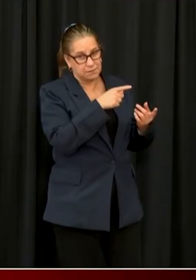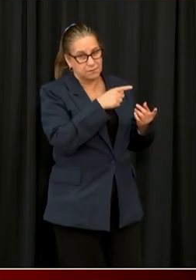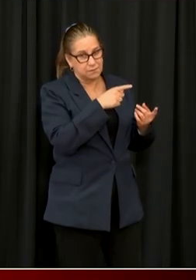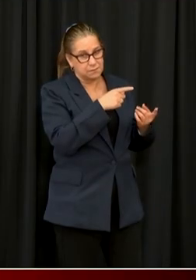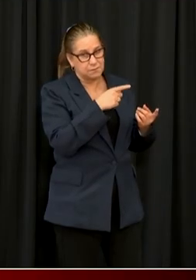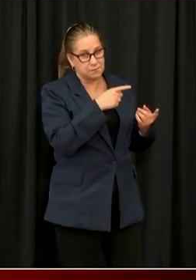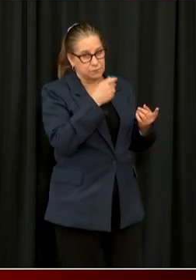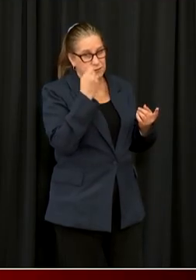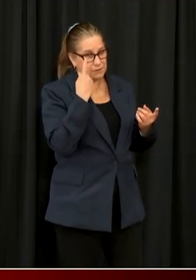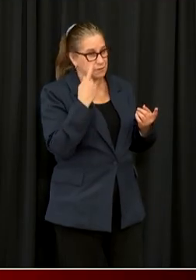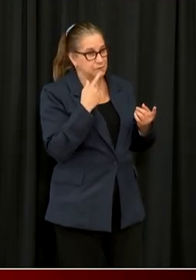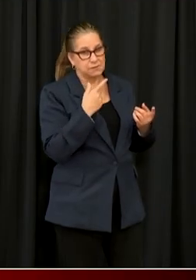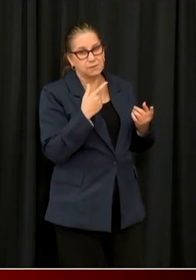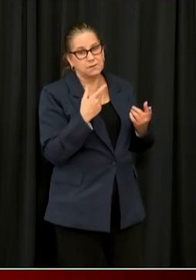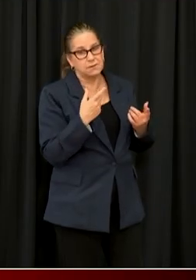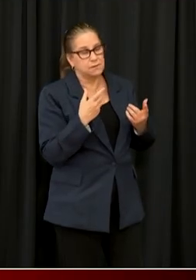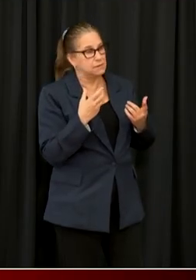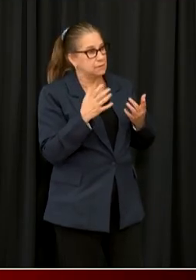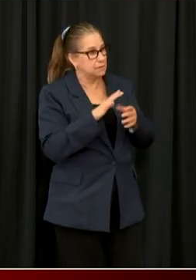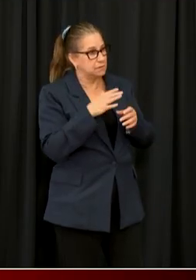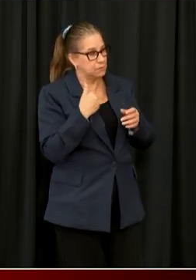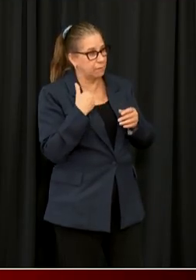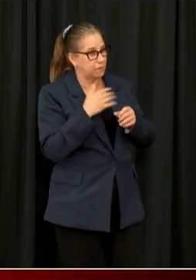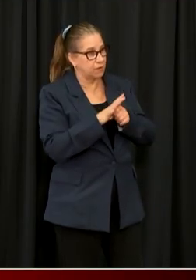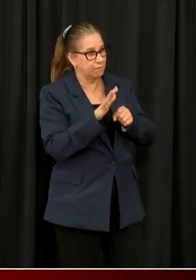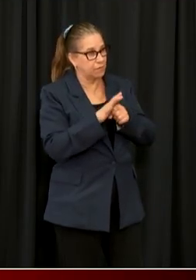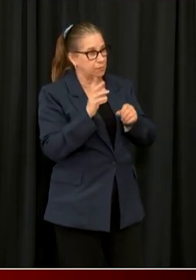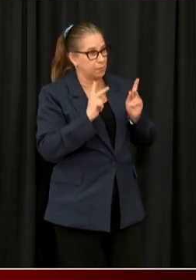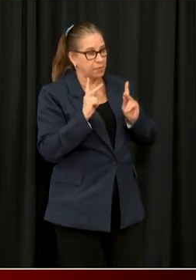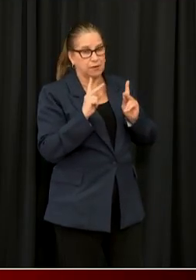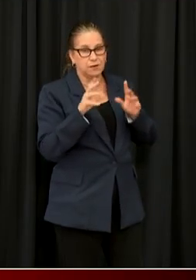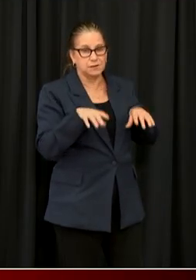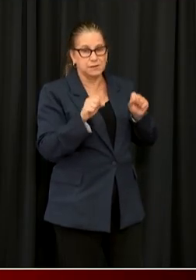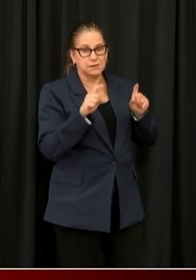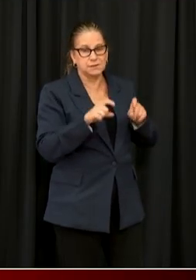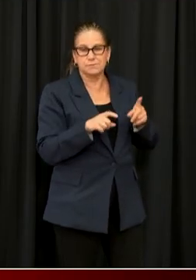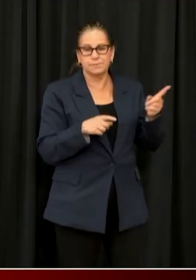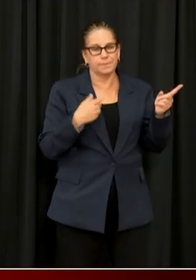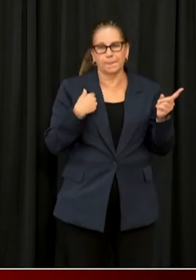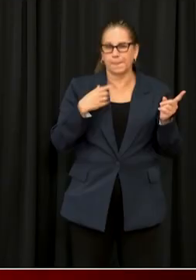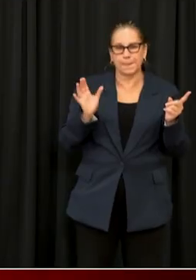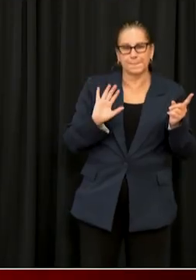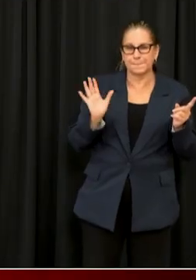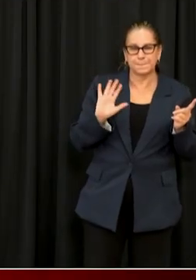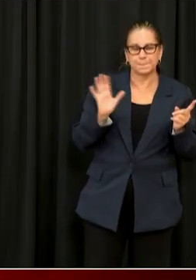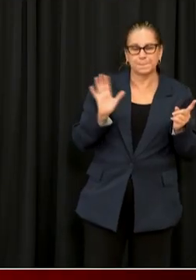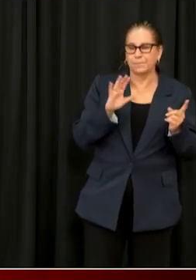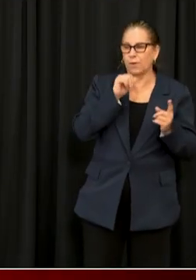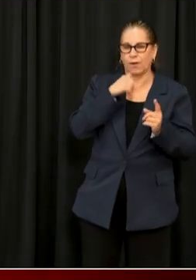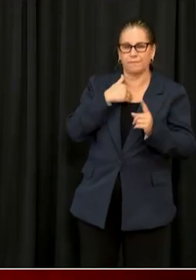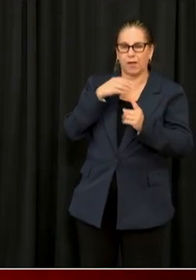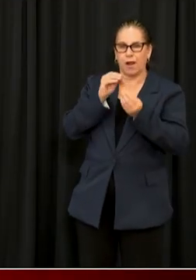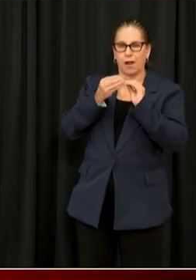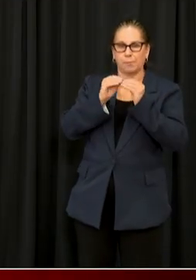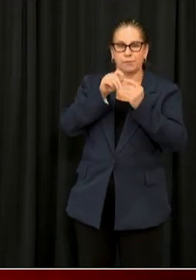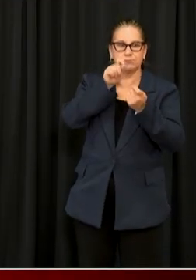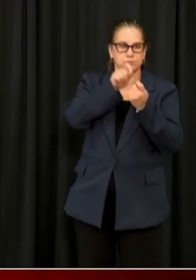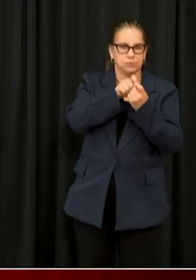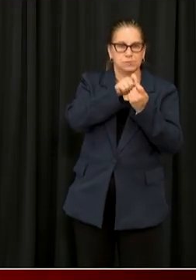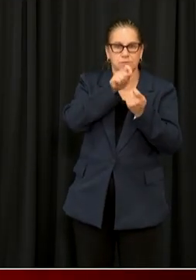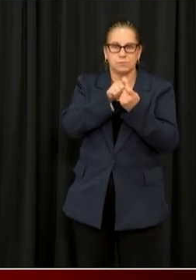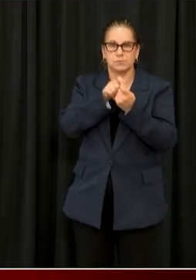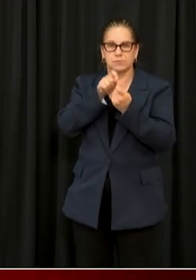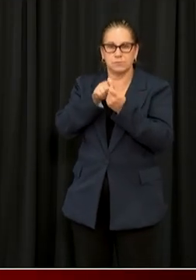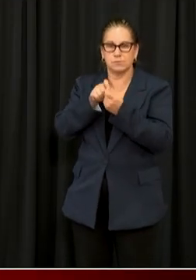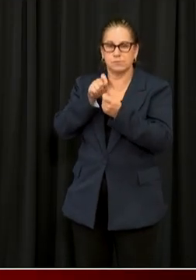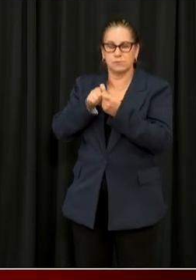As you know, we do not have a targeted number of individuals that we want to see tested. What was concerning for us is that week to